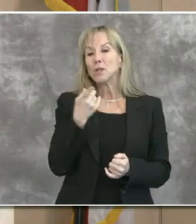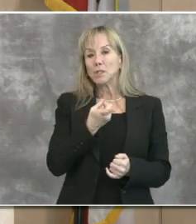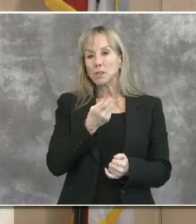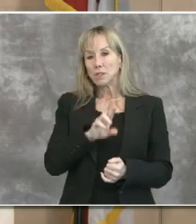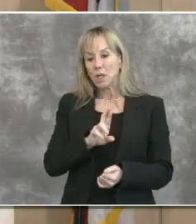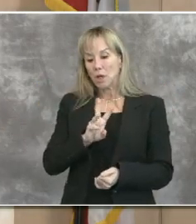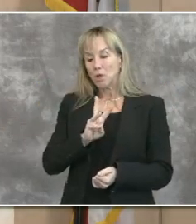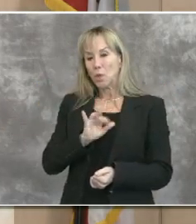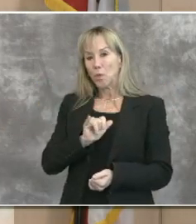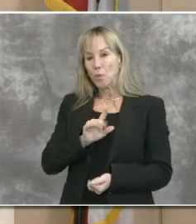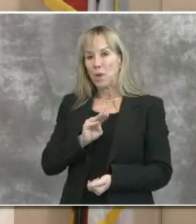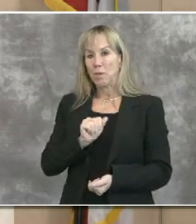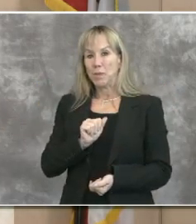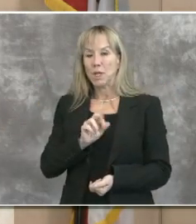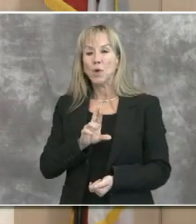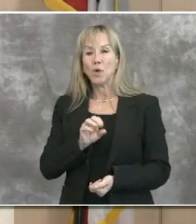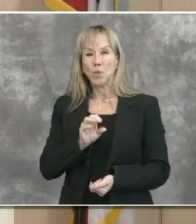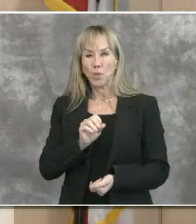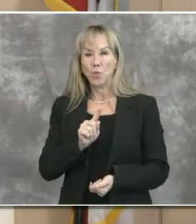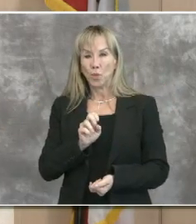briefing.